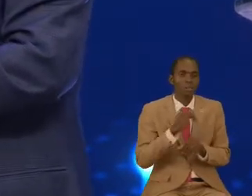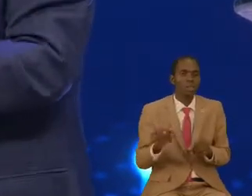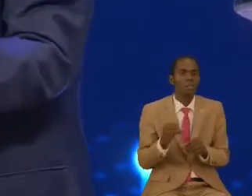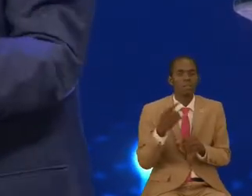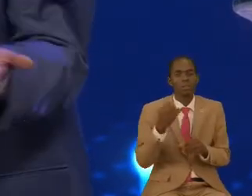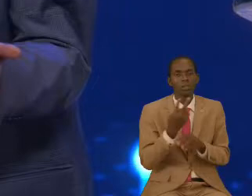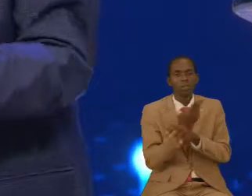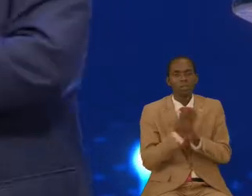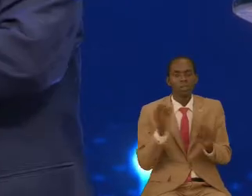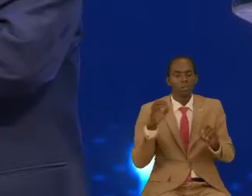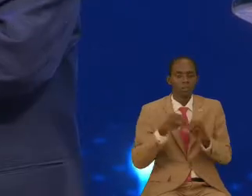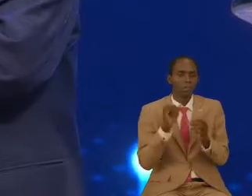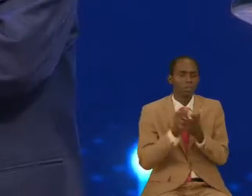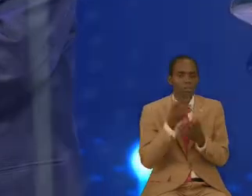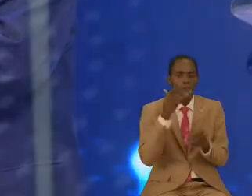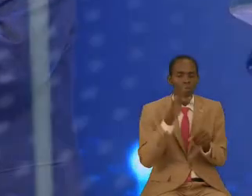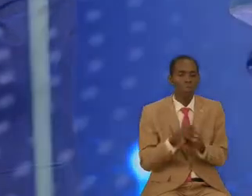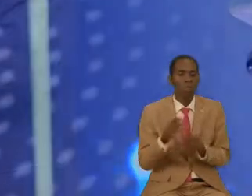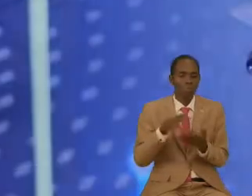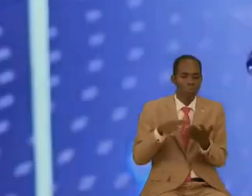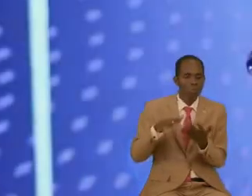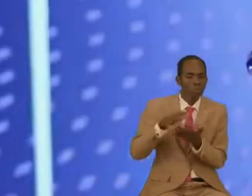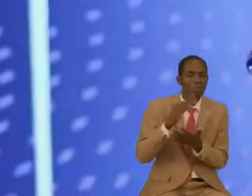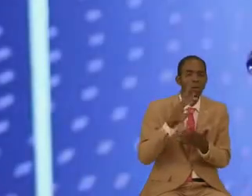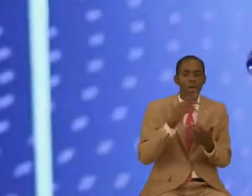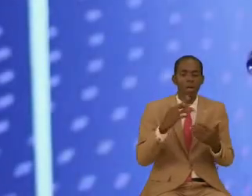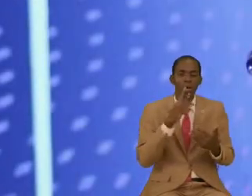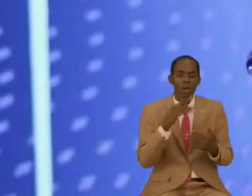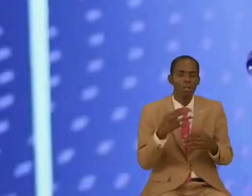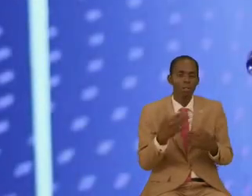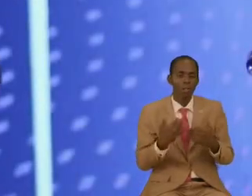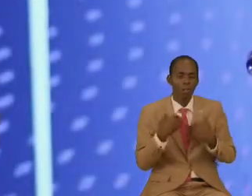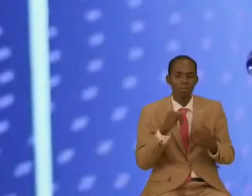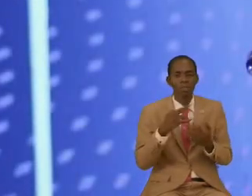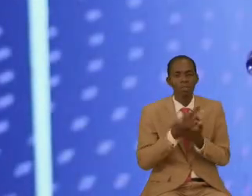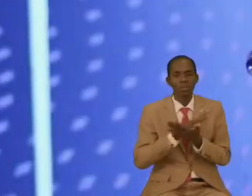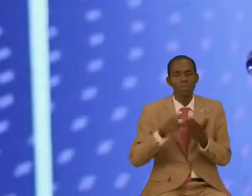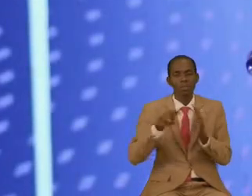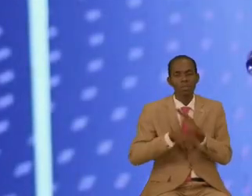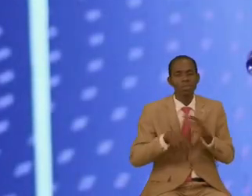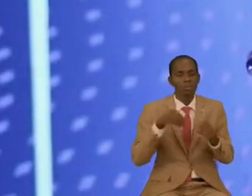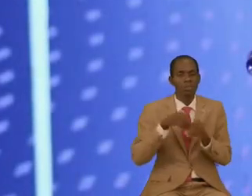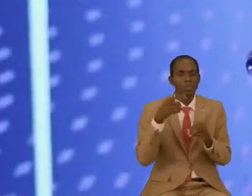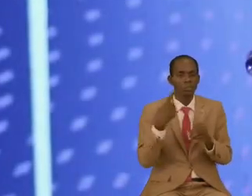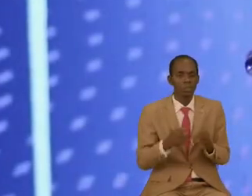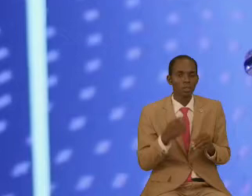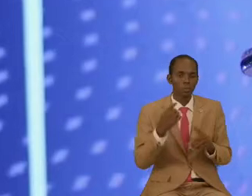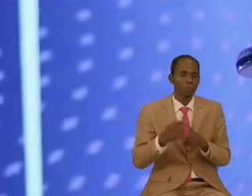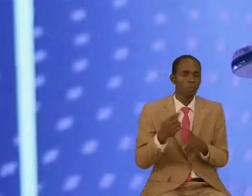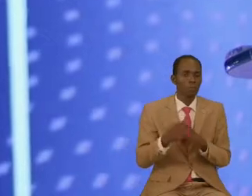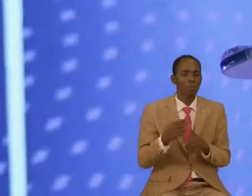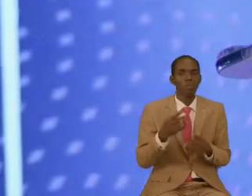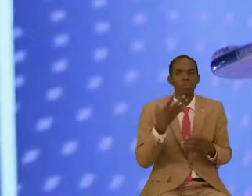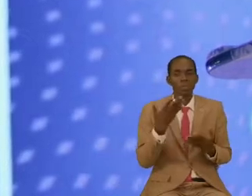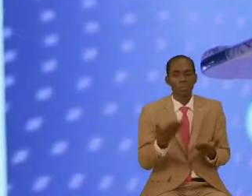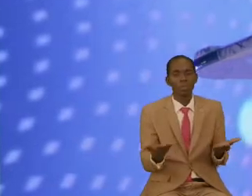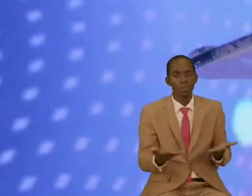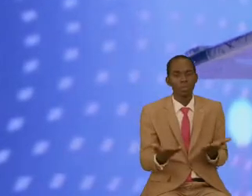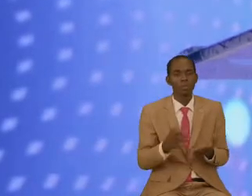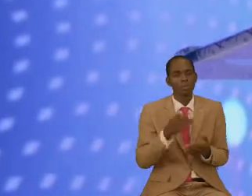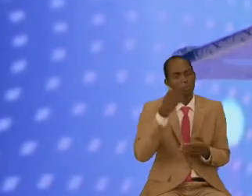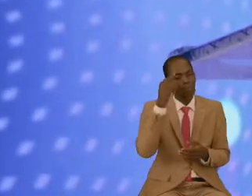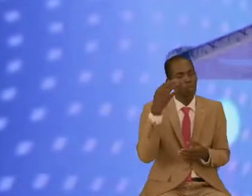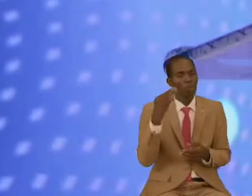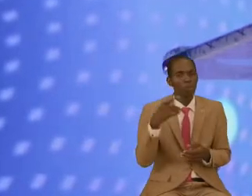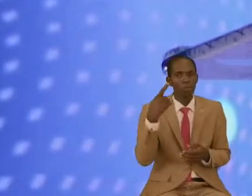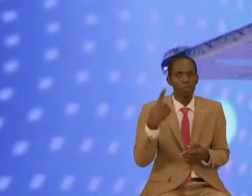from that promise, those who have righteousness on the basis of the promise of what the seed of the